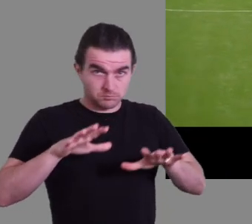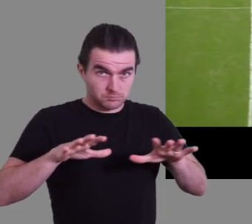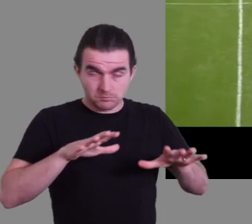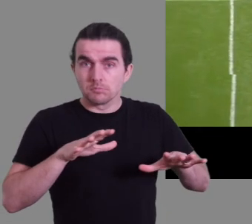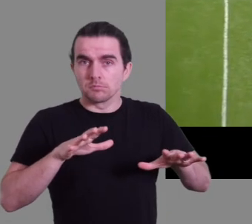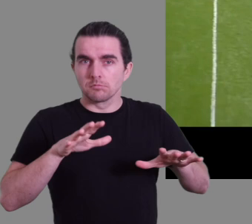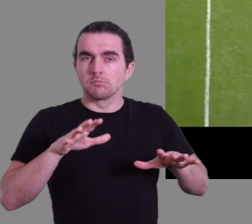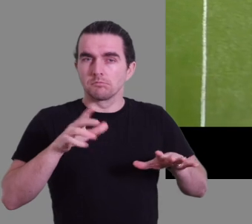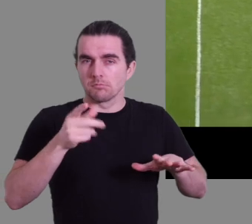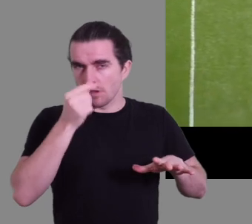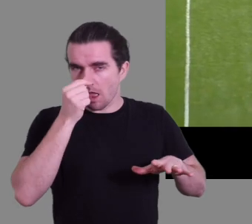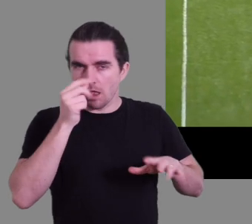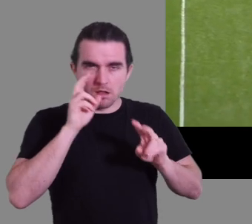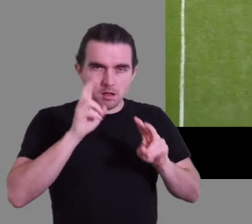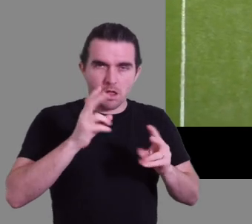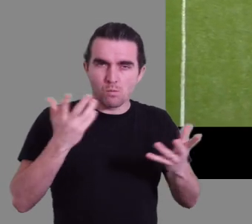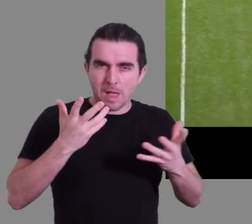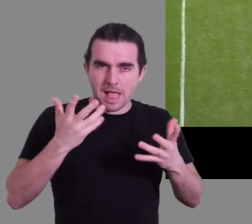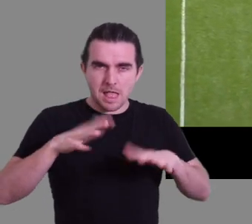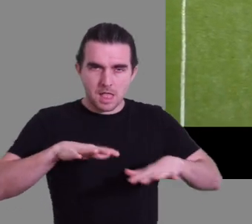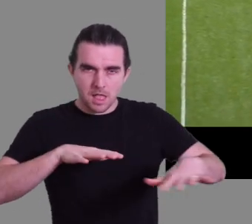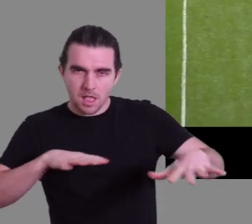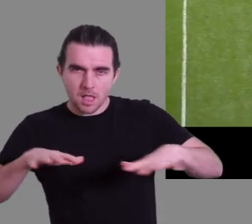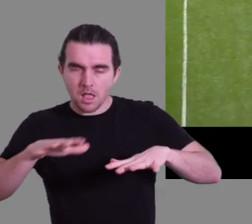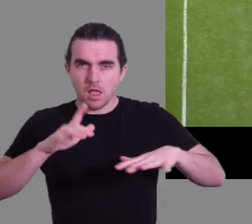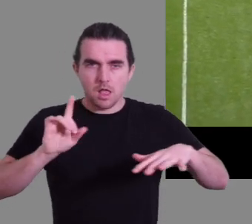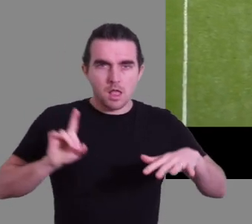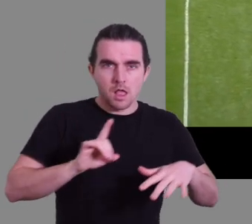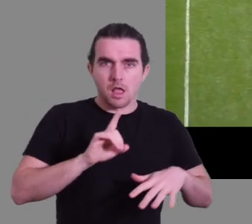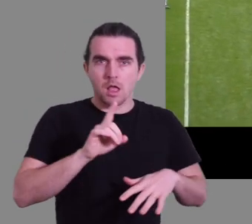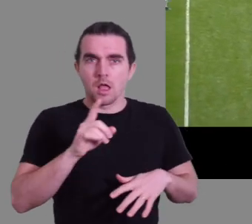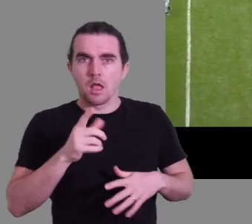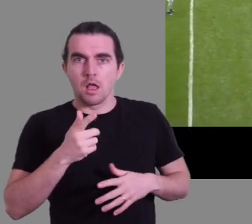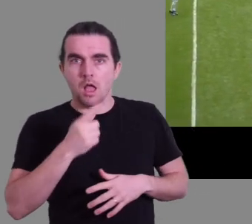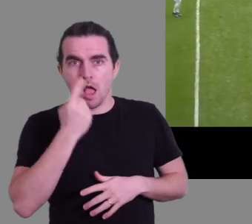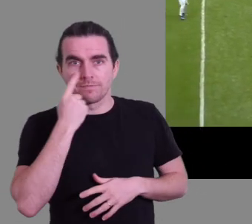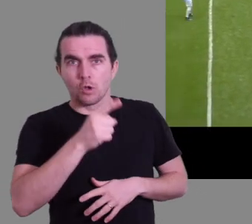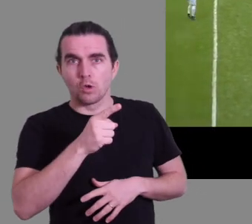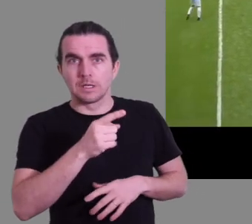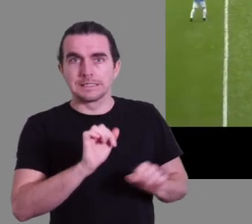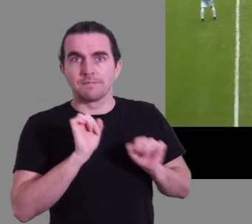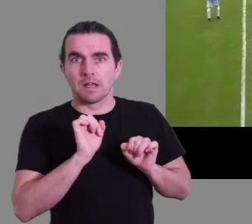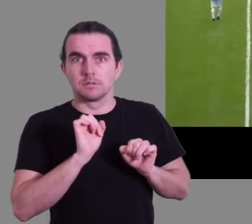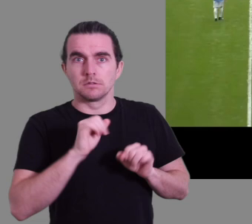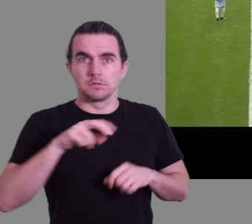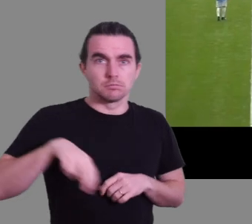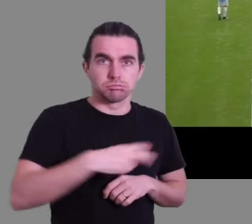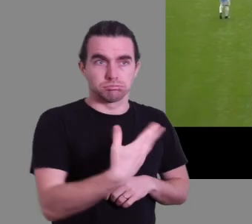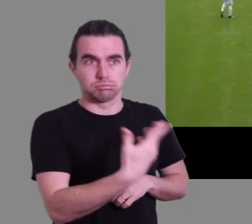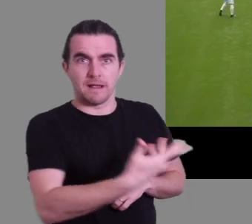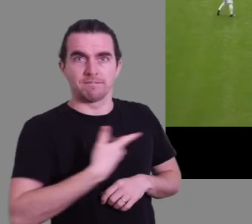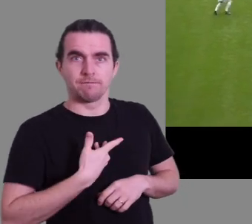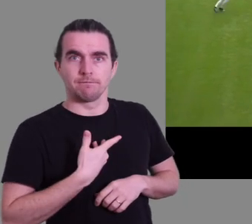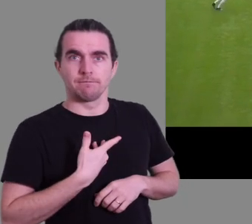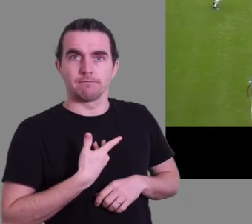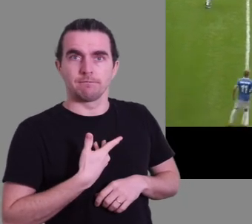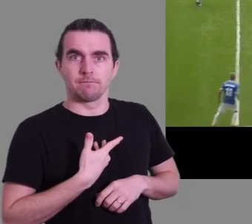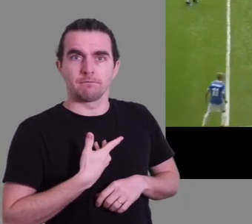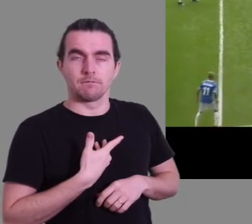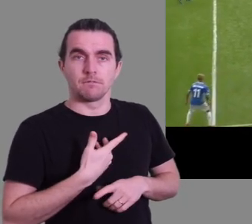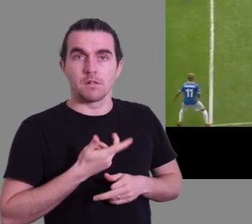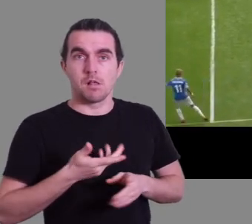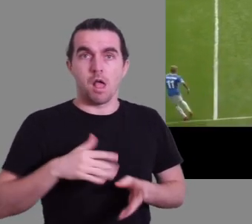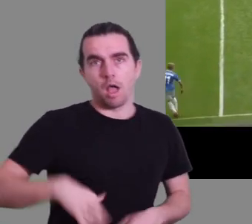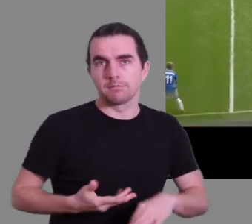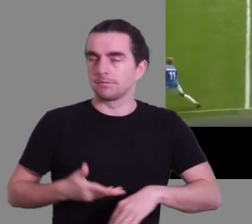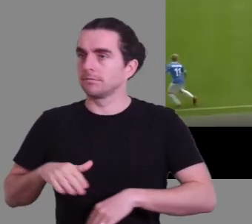then you can start to see a little bit about the spaces and where it's safe. He's had a look. Defender's coming quick, takes it away from him,